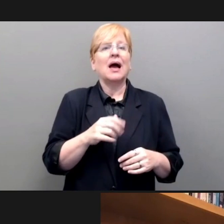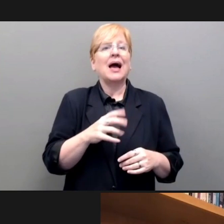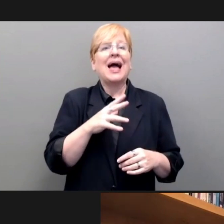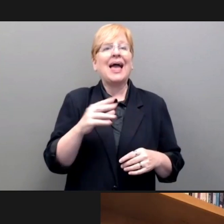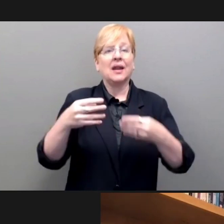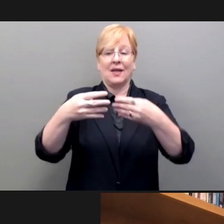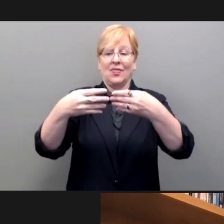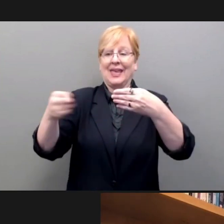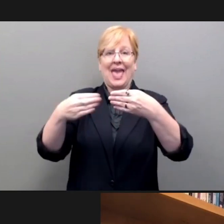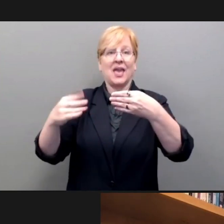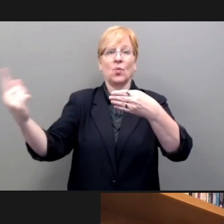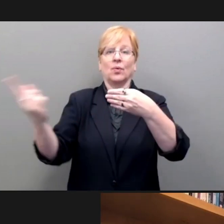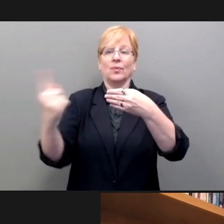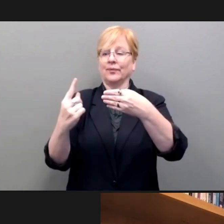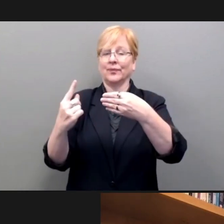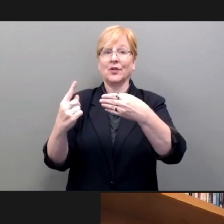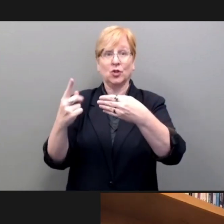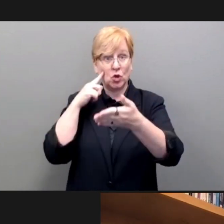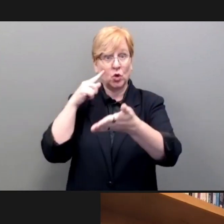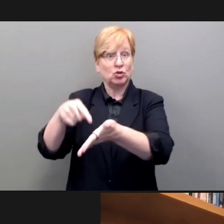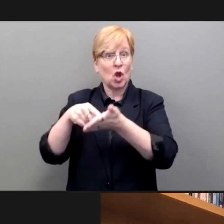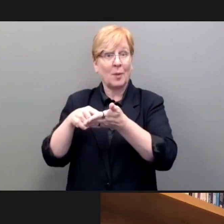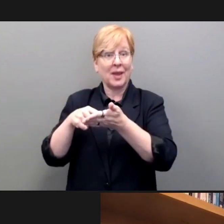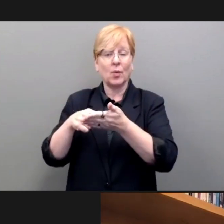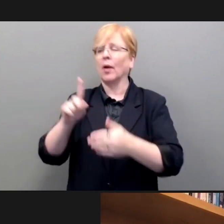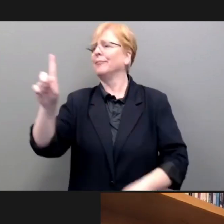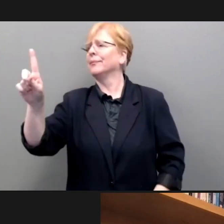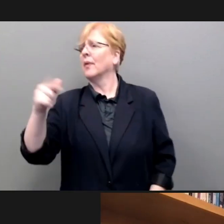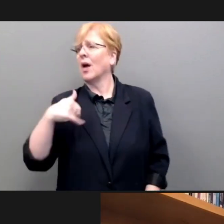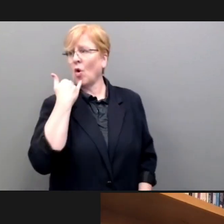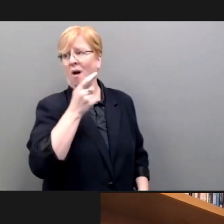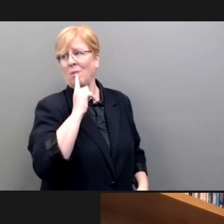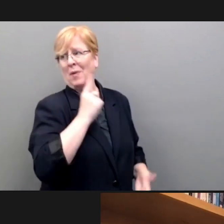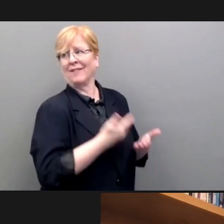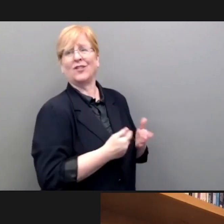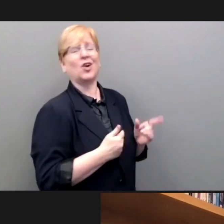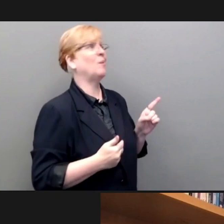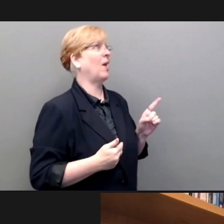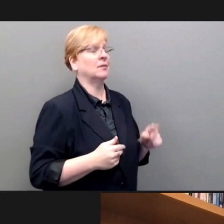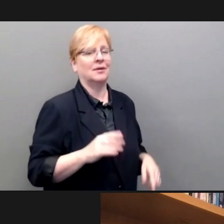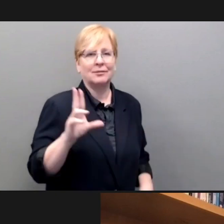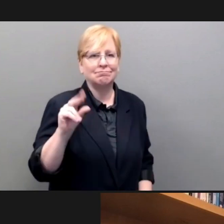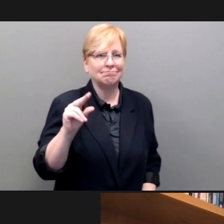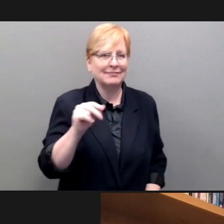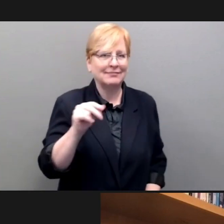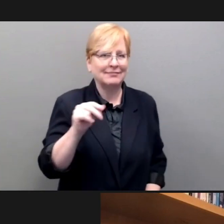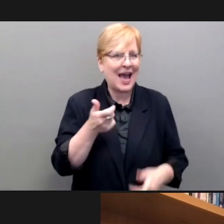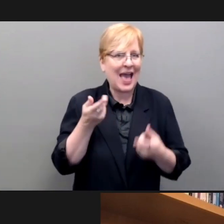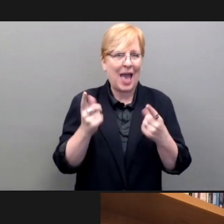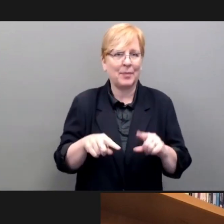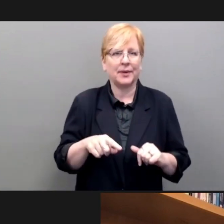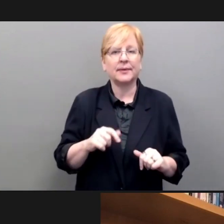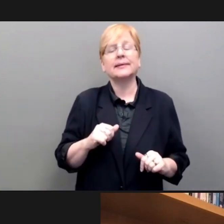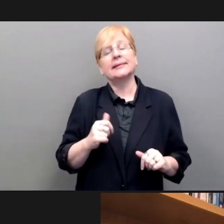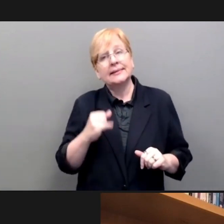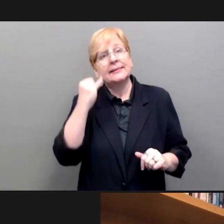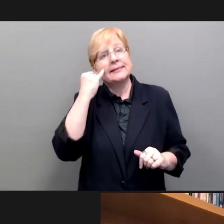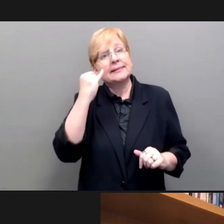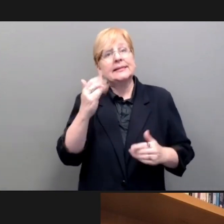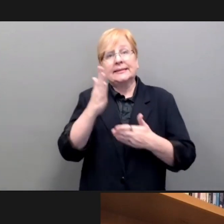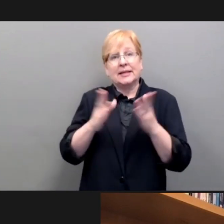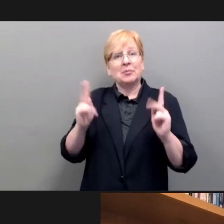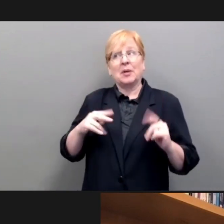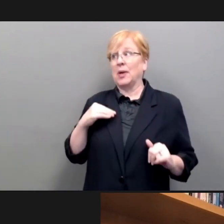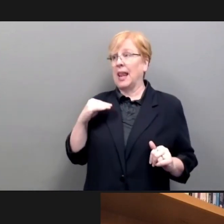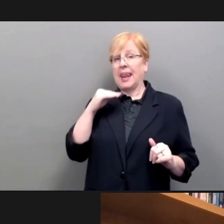those individuals. I suppose some people will not be earnest and do something different. I suppose, given